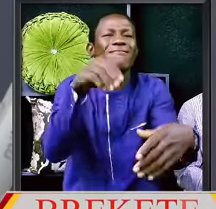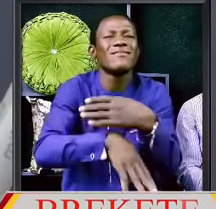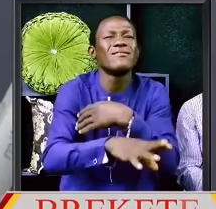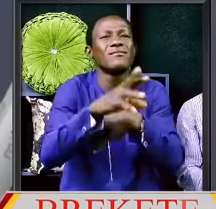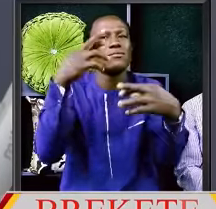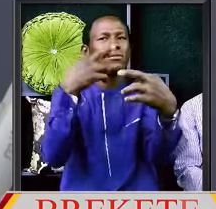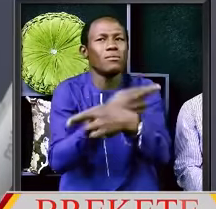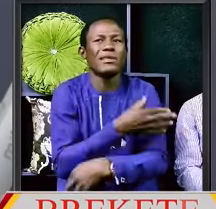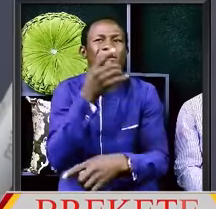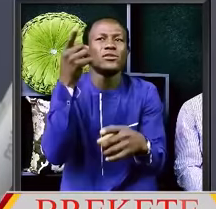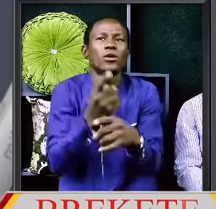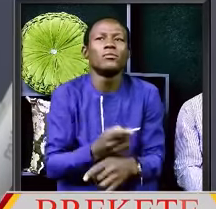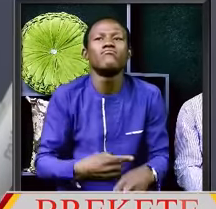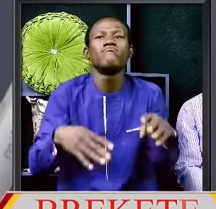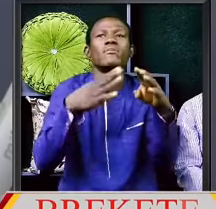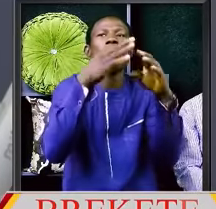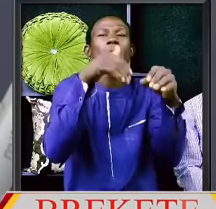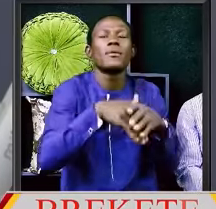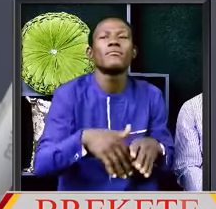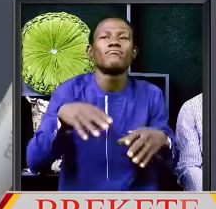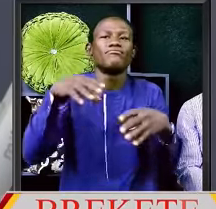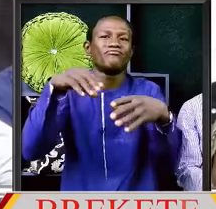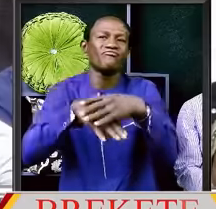meet for corridor.